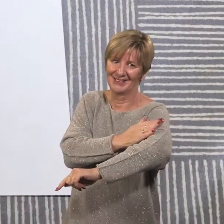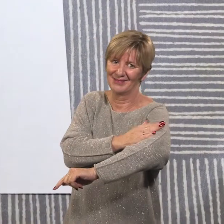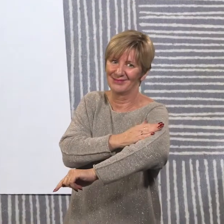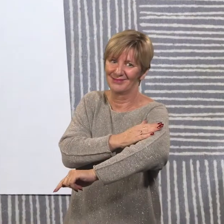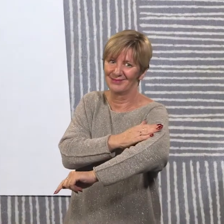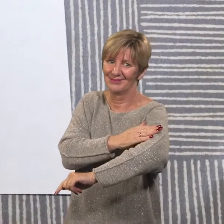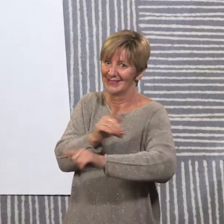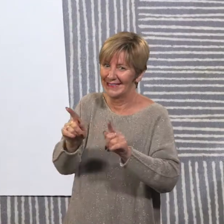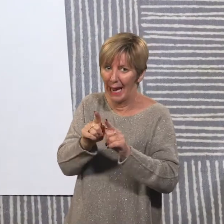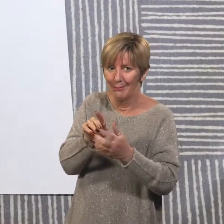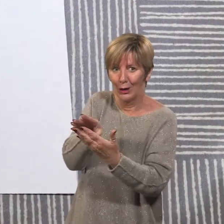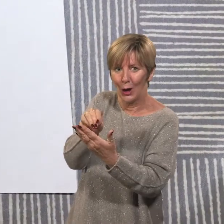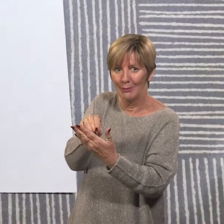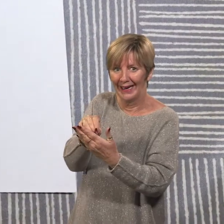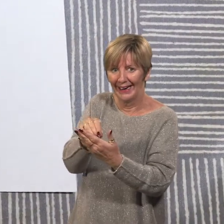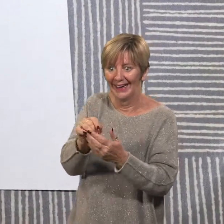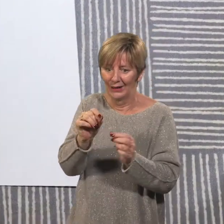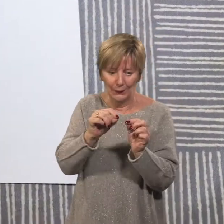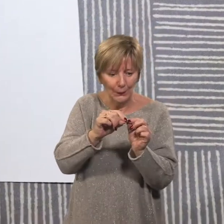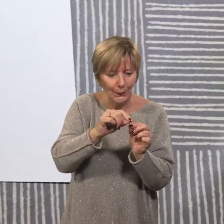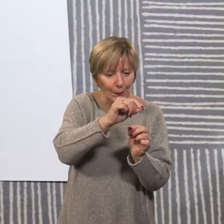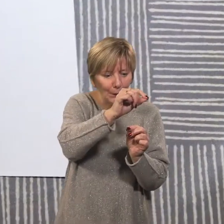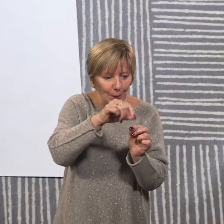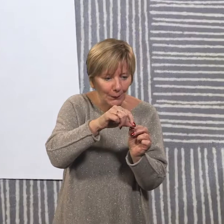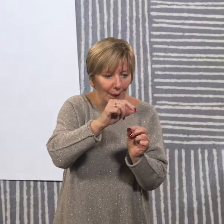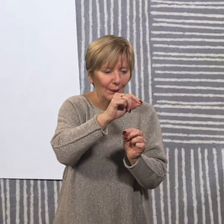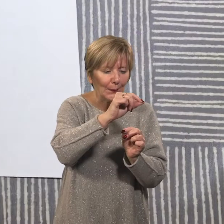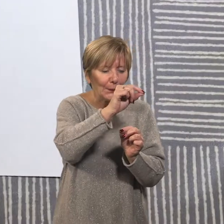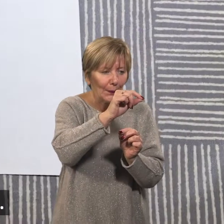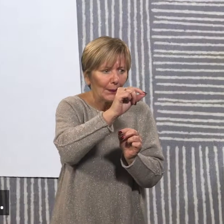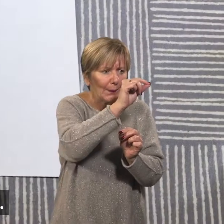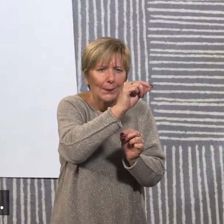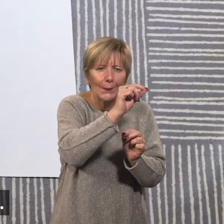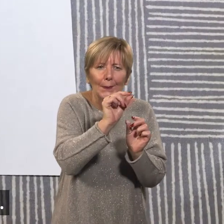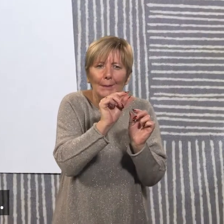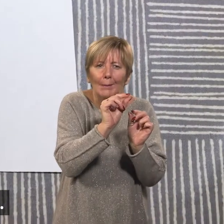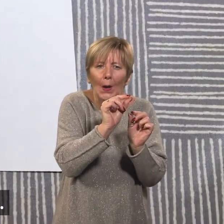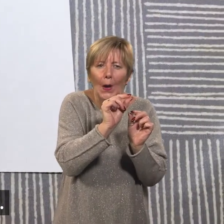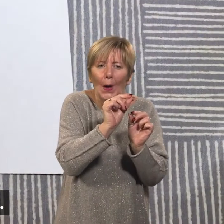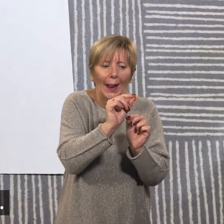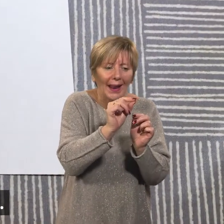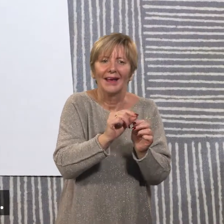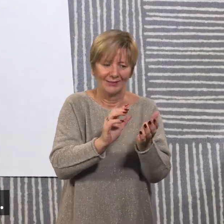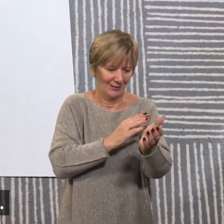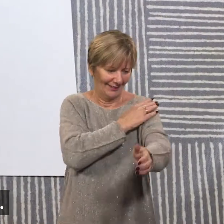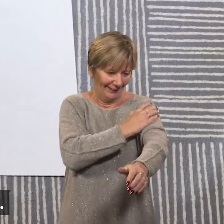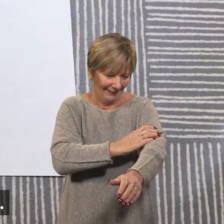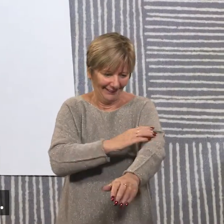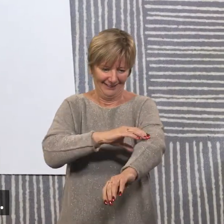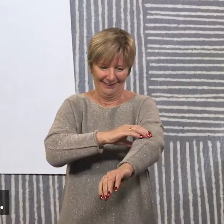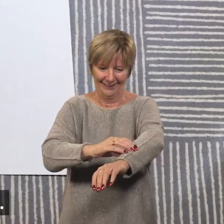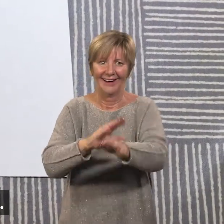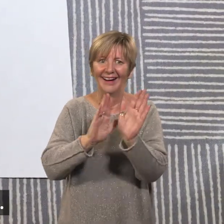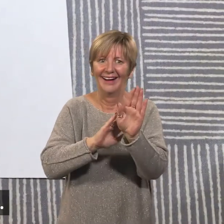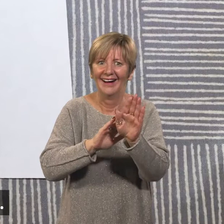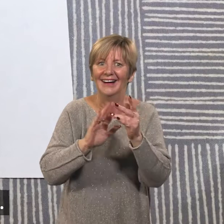okay? So one tube for the top of his arm. And then we shall have a